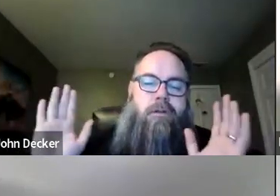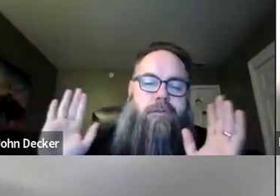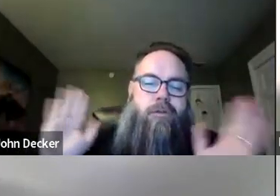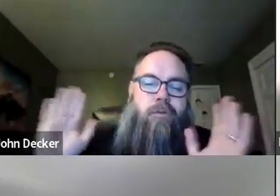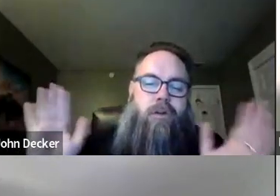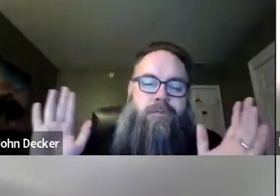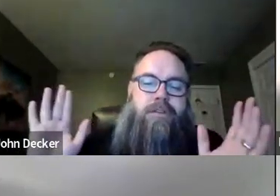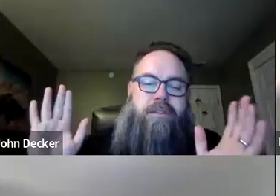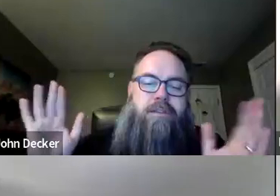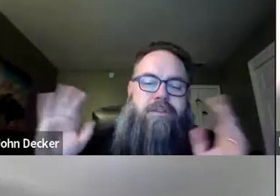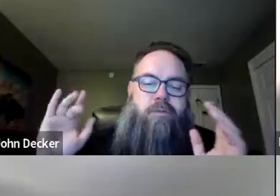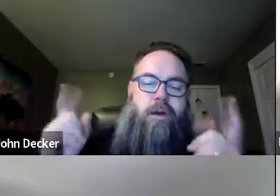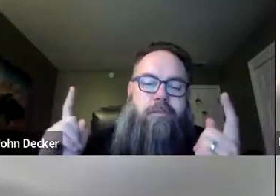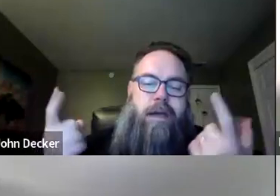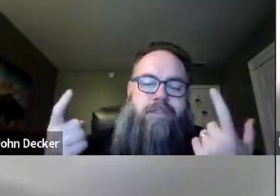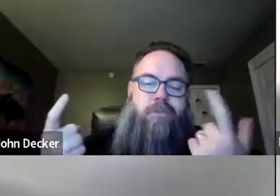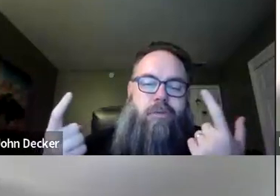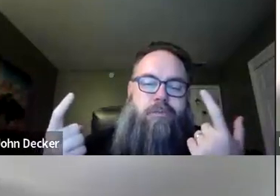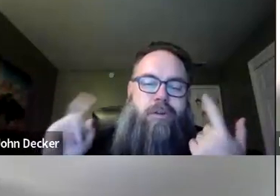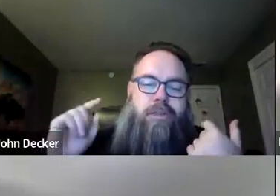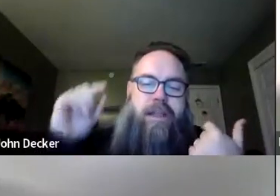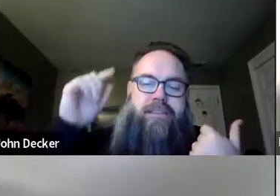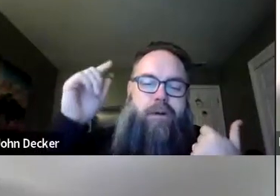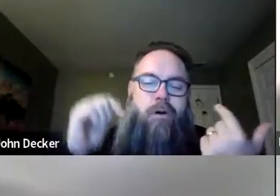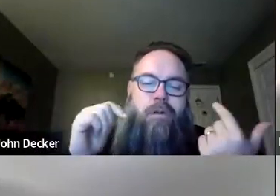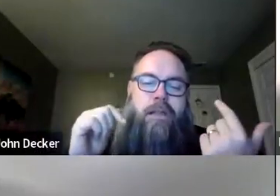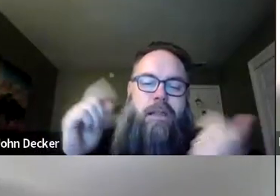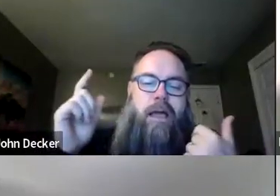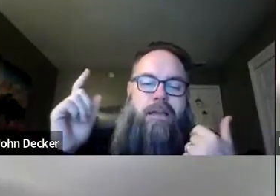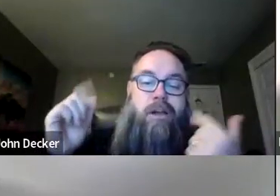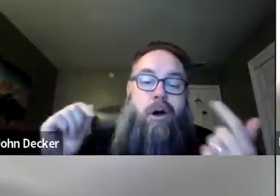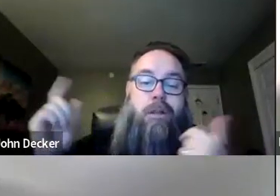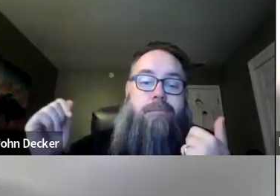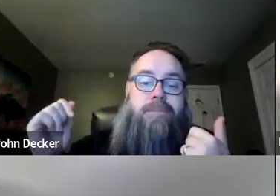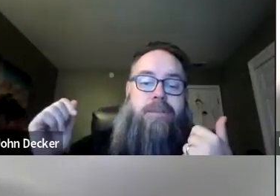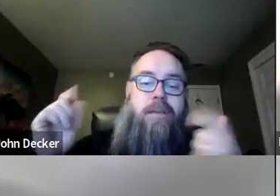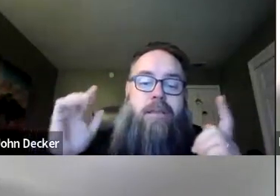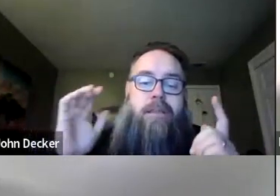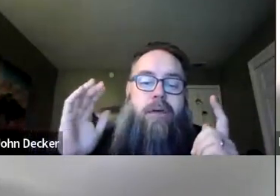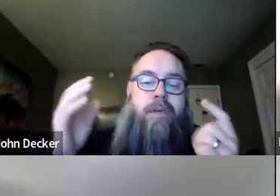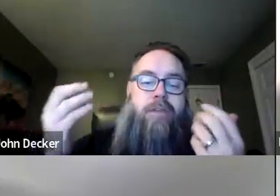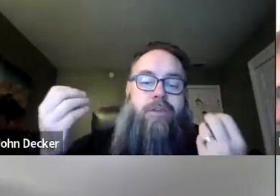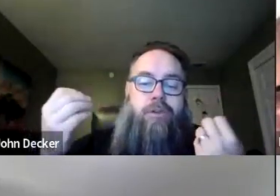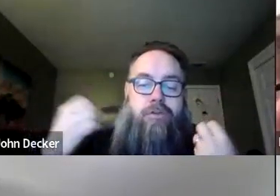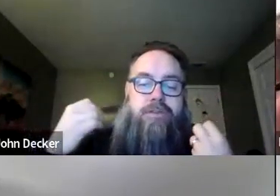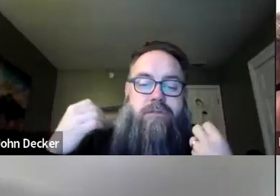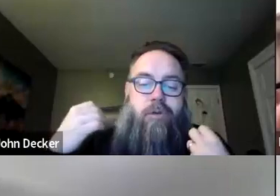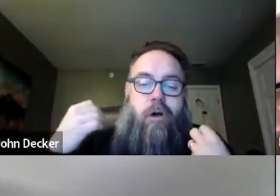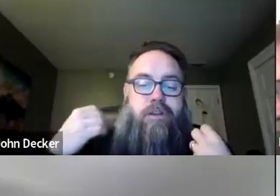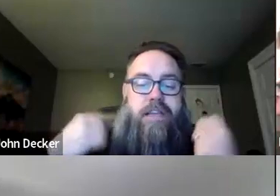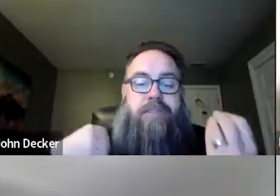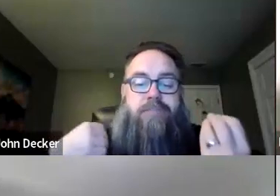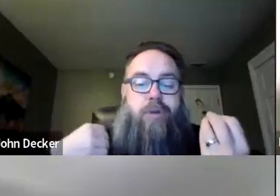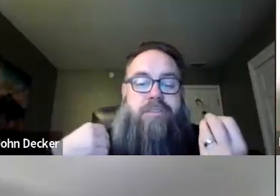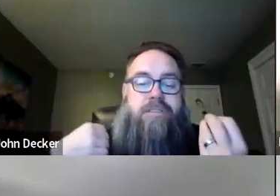downloaded all of your workbooks into one master workbook that has all aligned columns that we can use